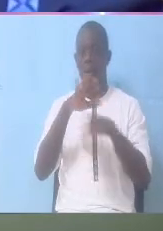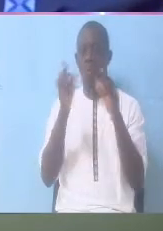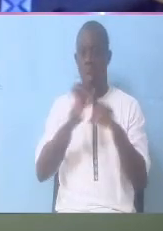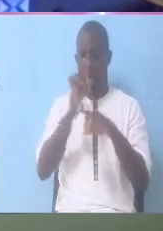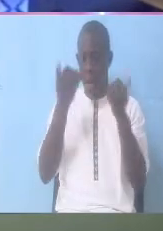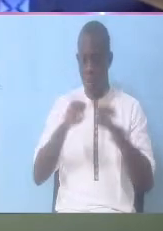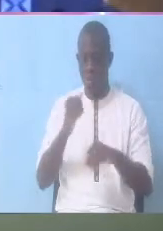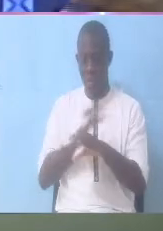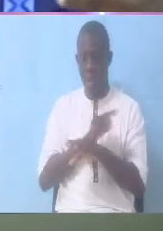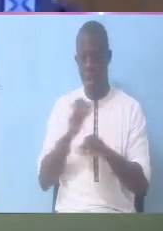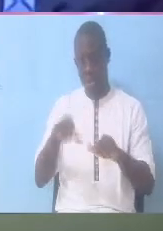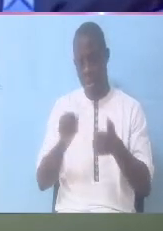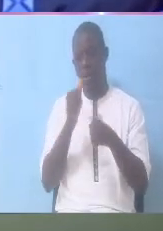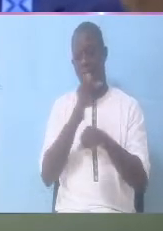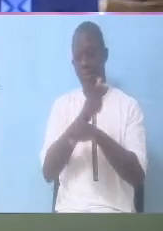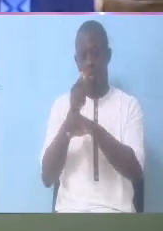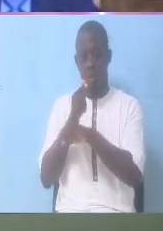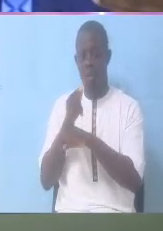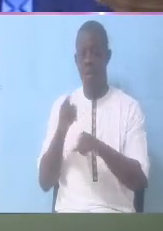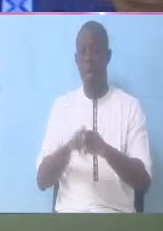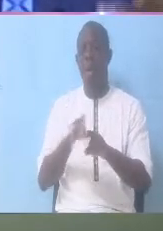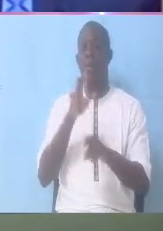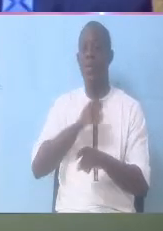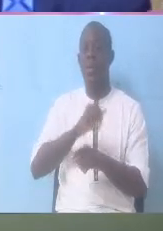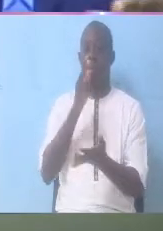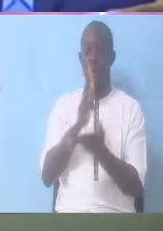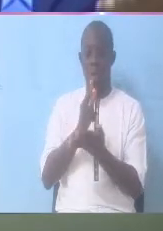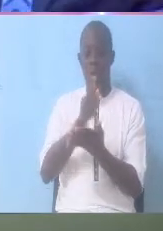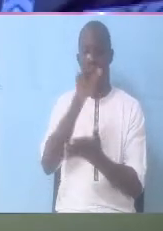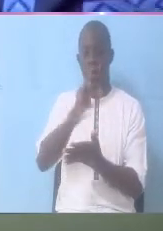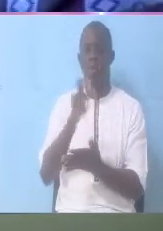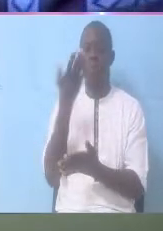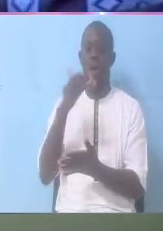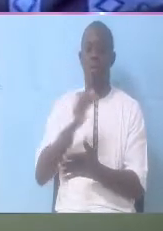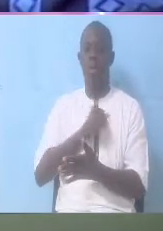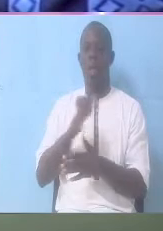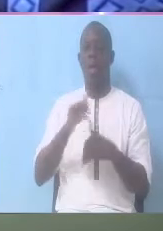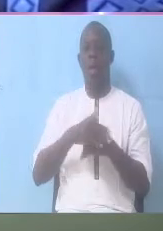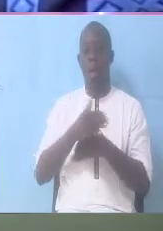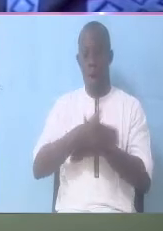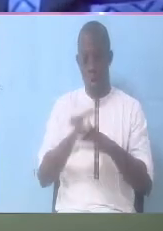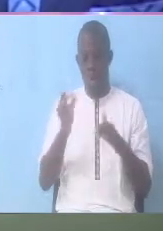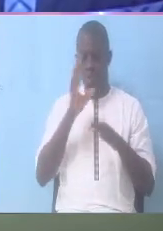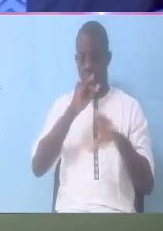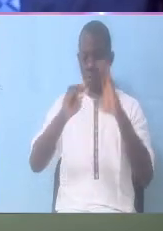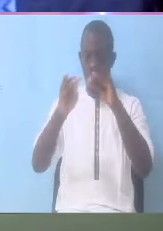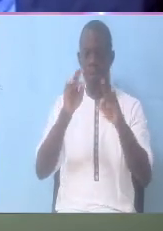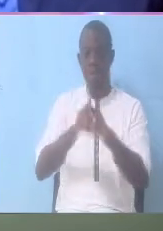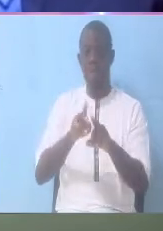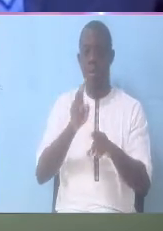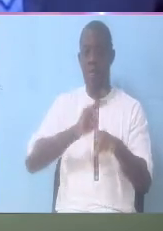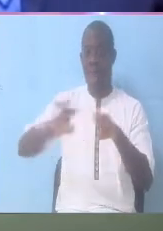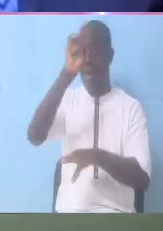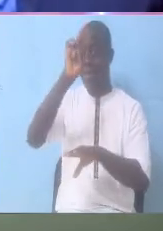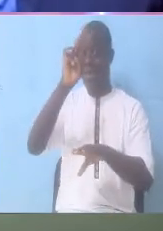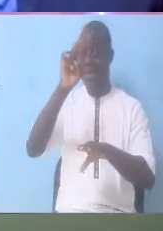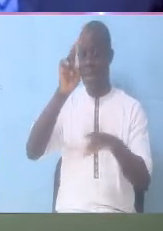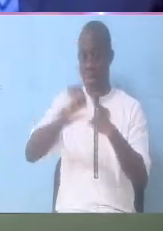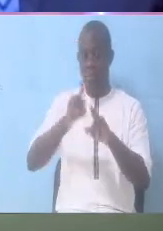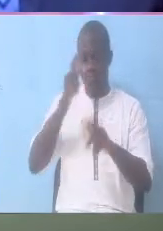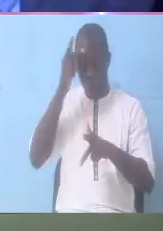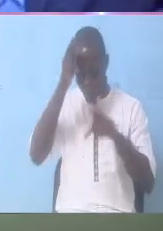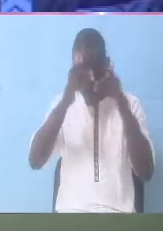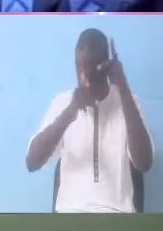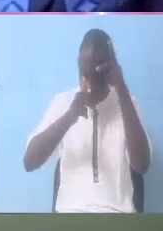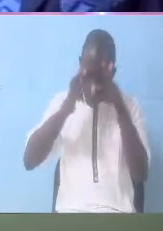Witness, when they confess, they would have been at the height of their drunkenness. Yes,